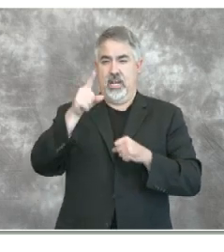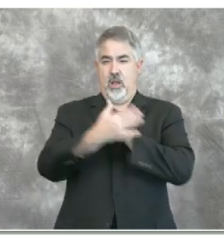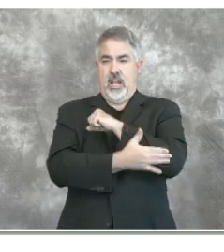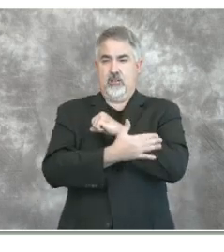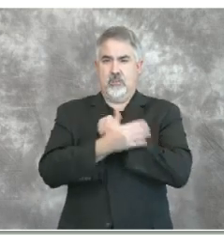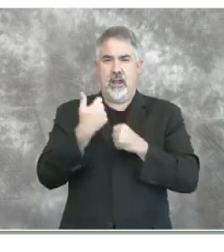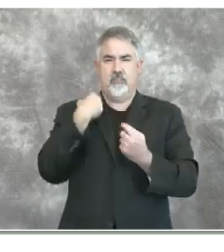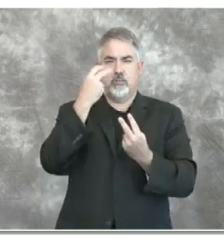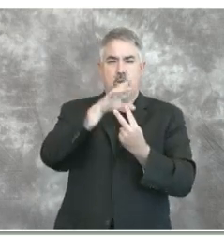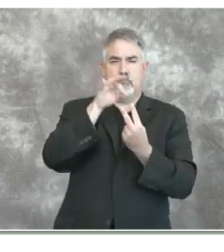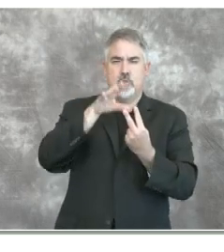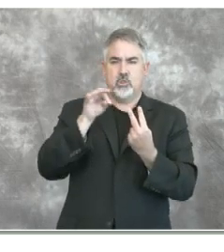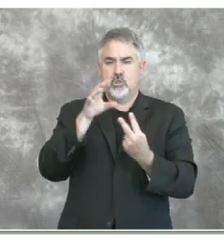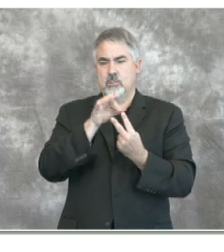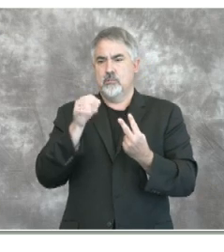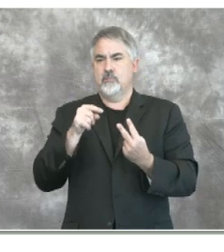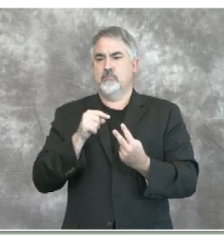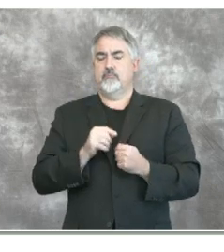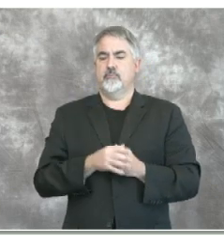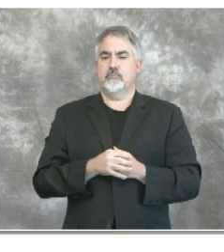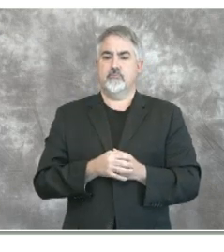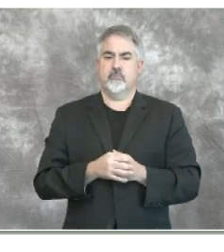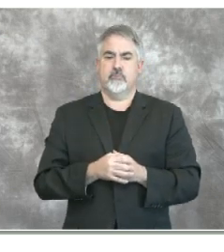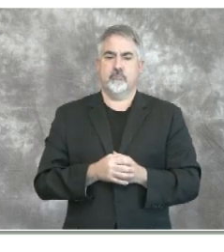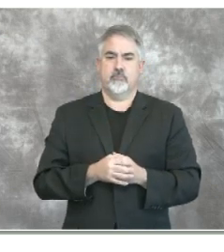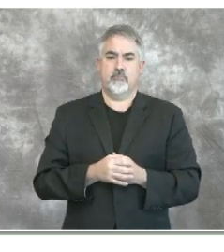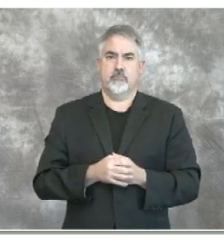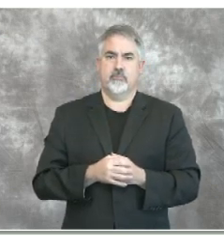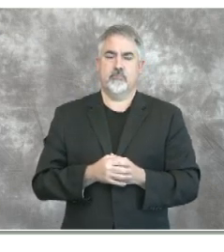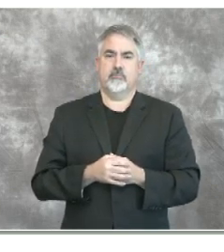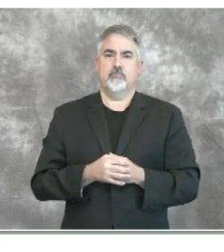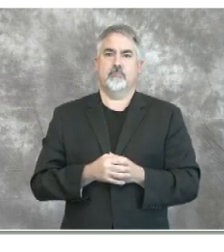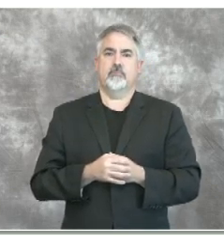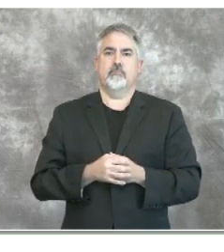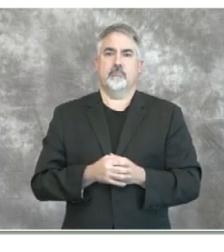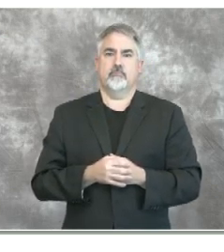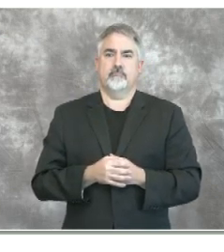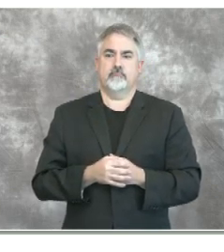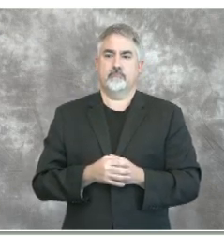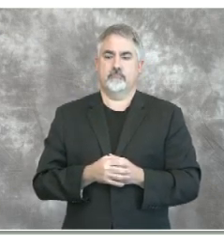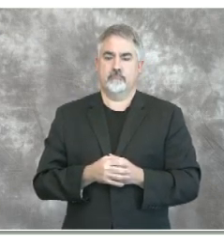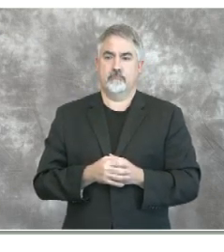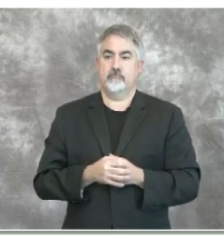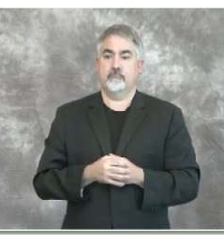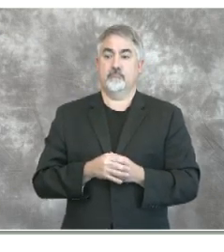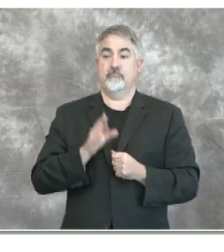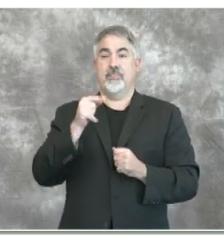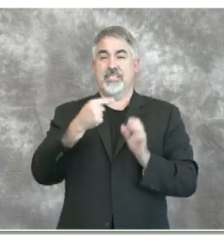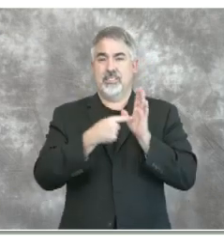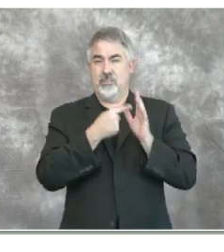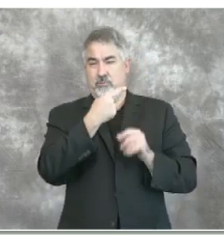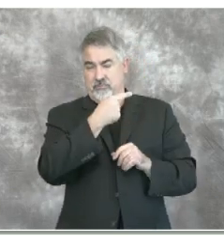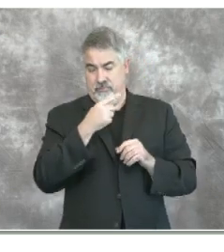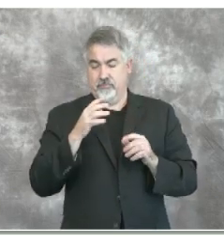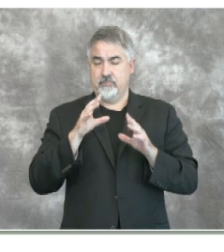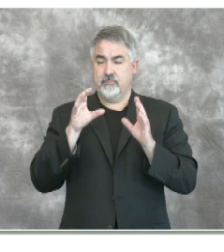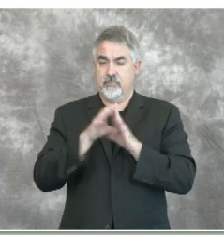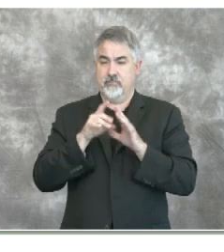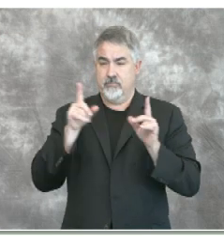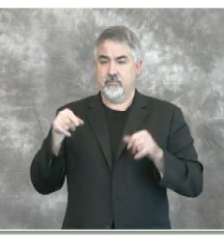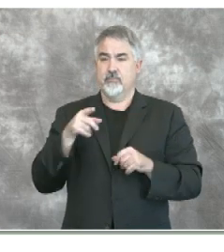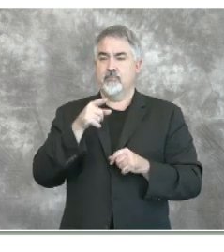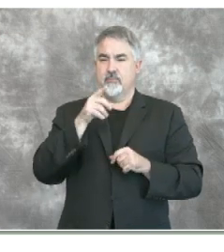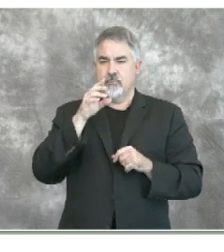for the geographic display. Let's take a look at the one that is by jurisdiction. So this shows the total confirmed cases by